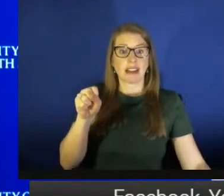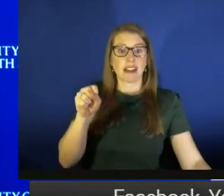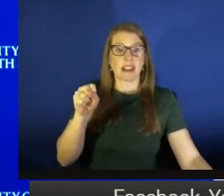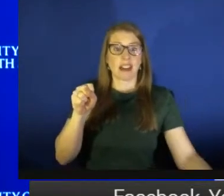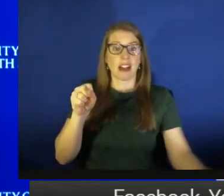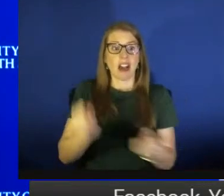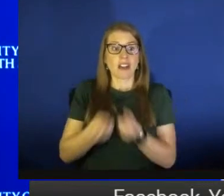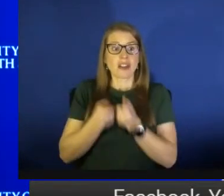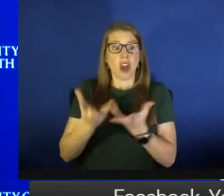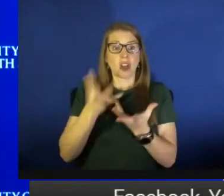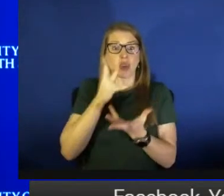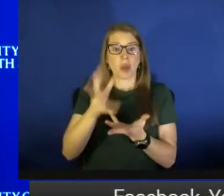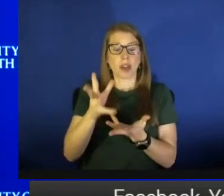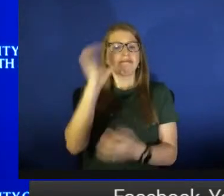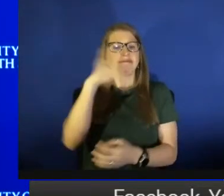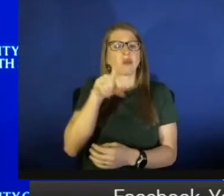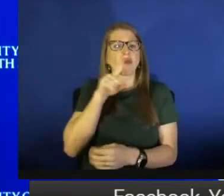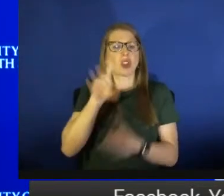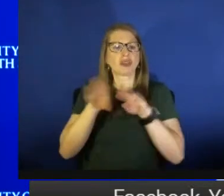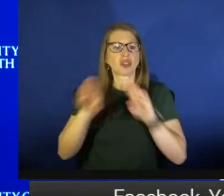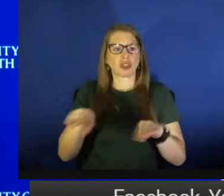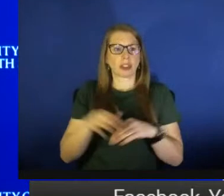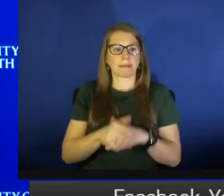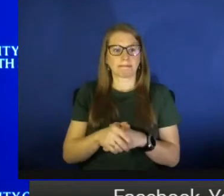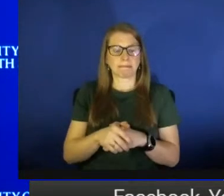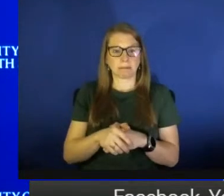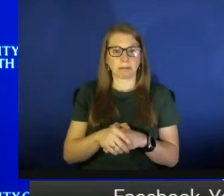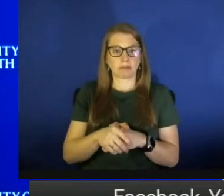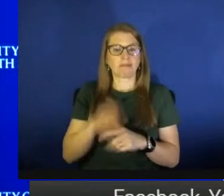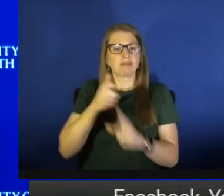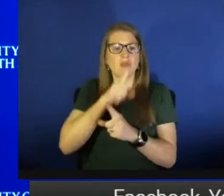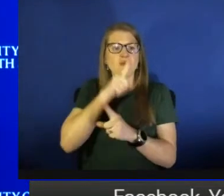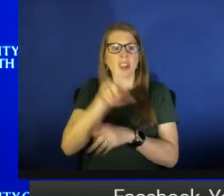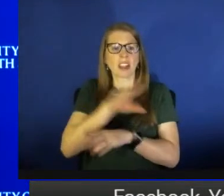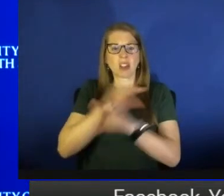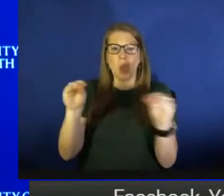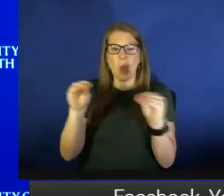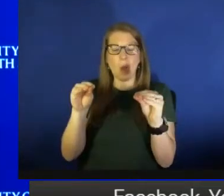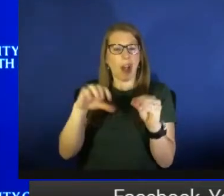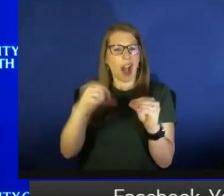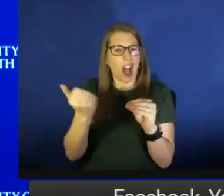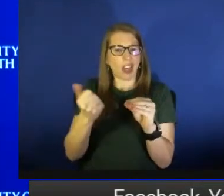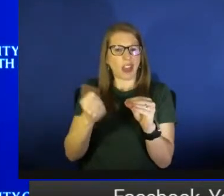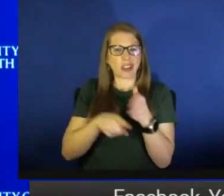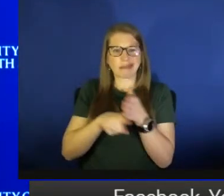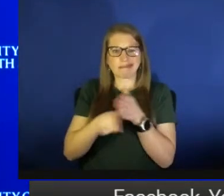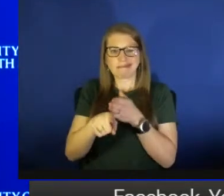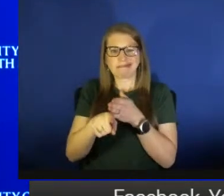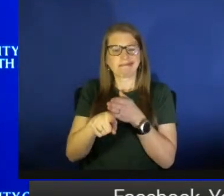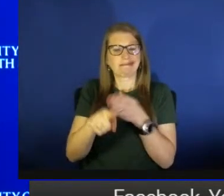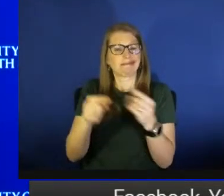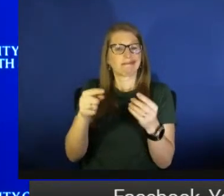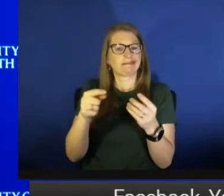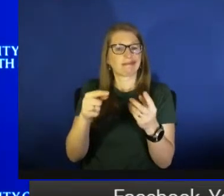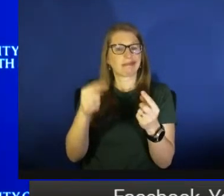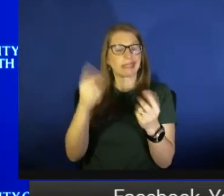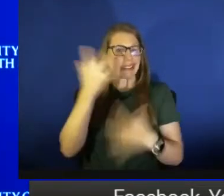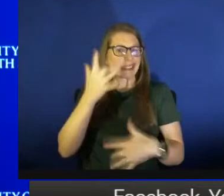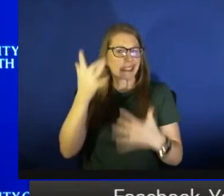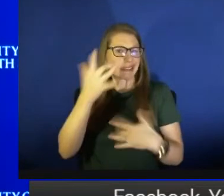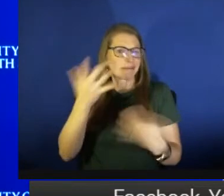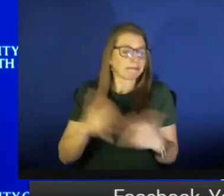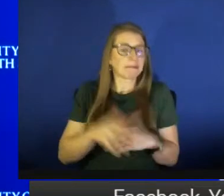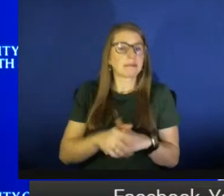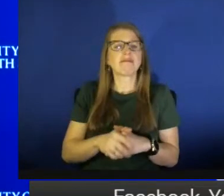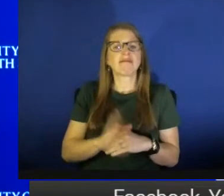unusual for these children who otherwise have really no underlying comorbid conditions. So this is fairly unusual,